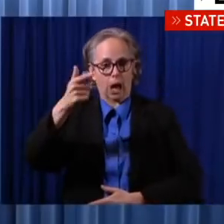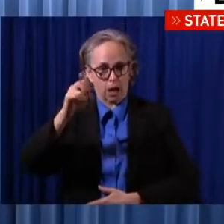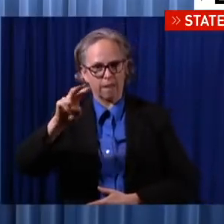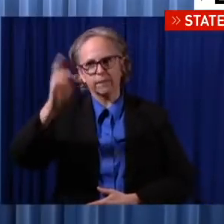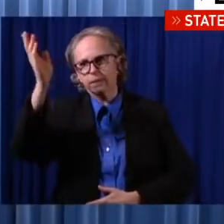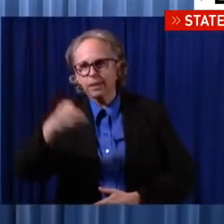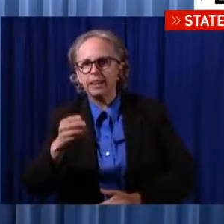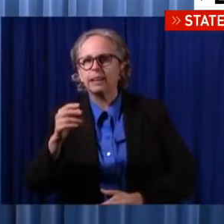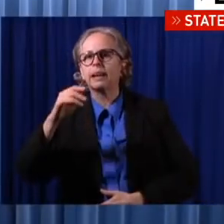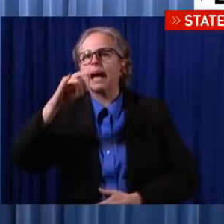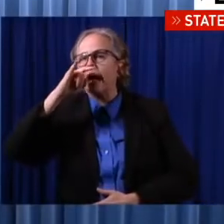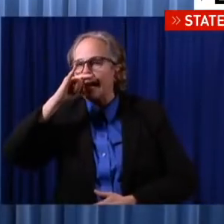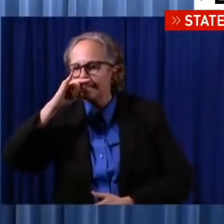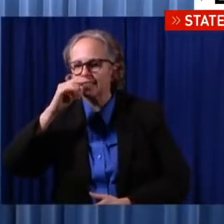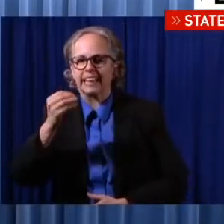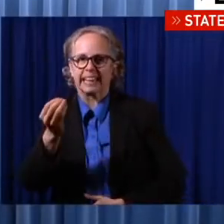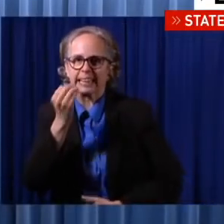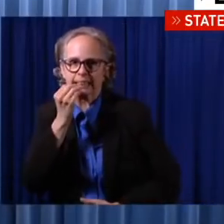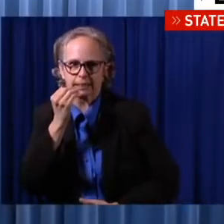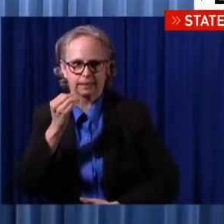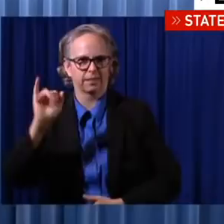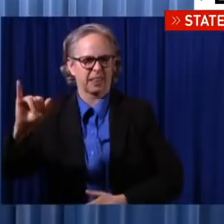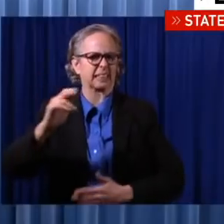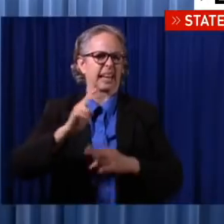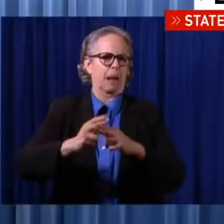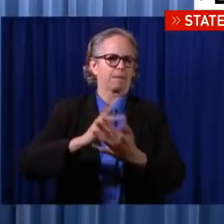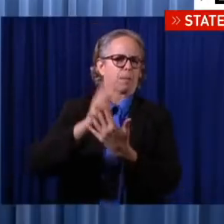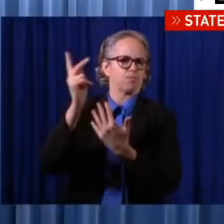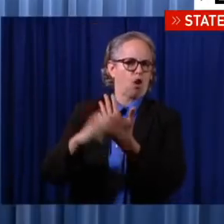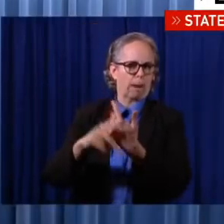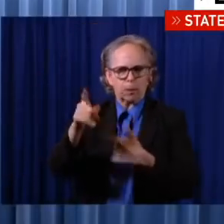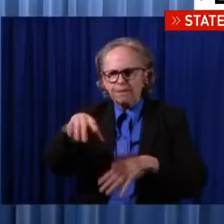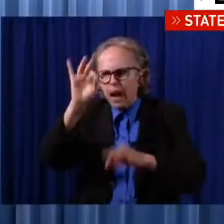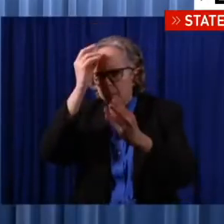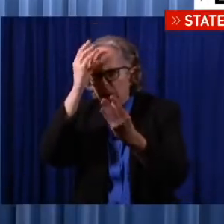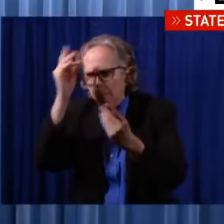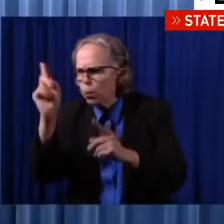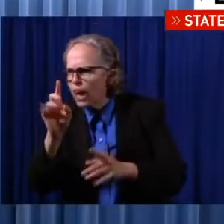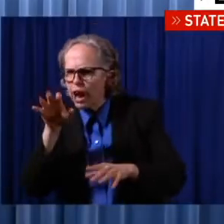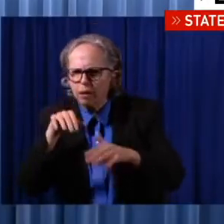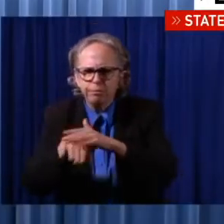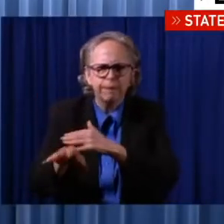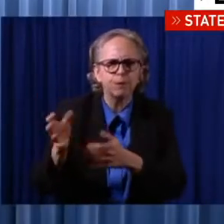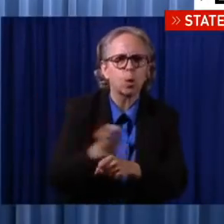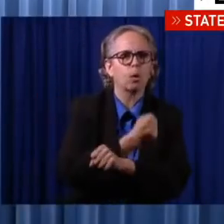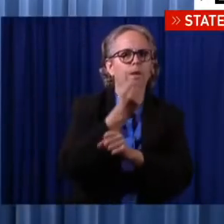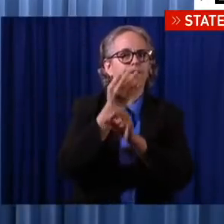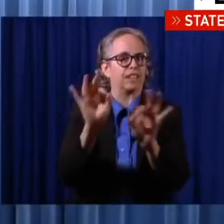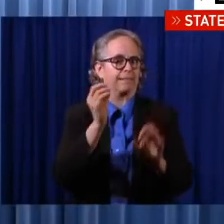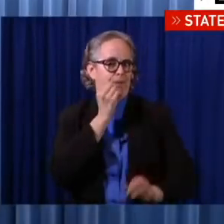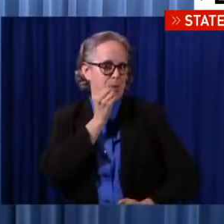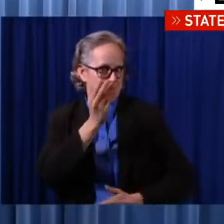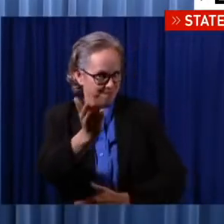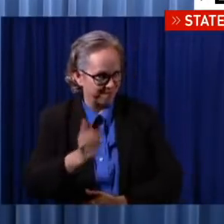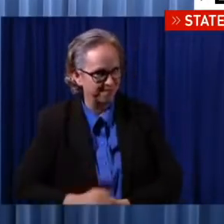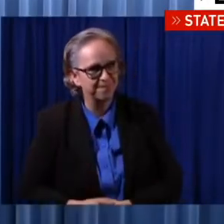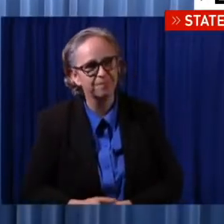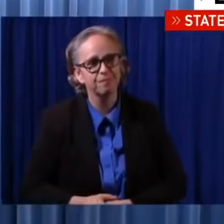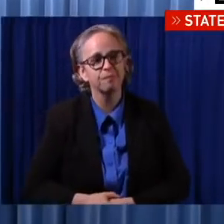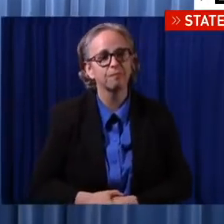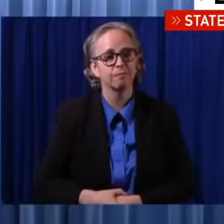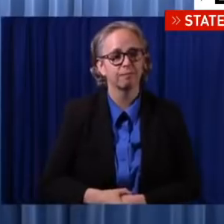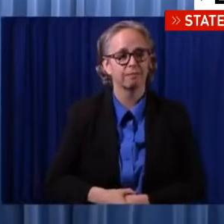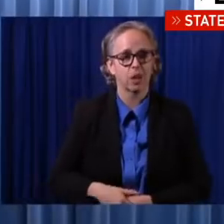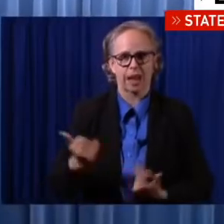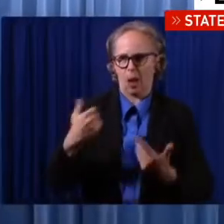/kids eat. Now let's take a look at a PSA about this program. This is not